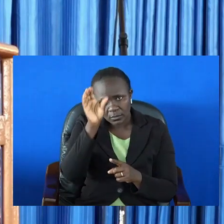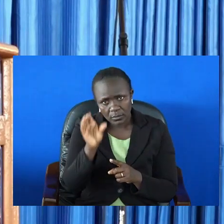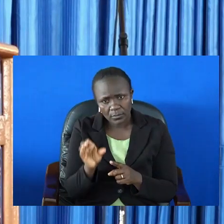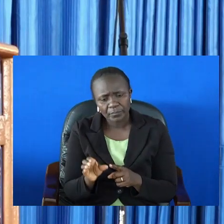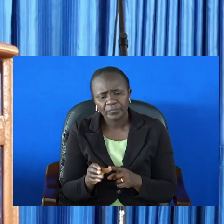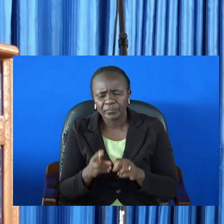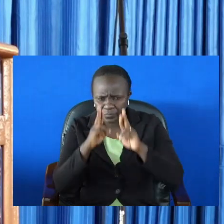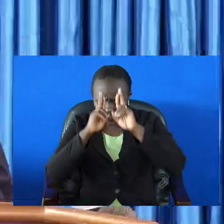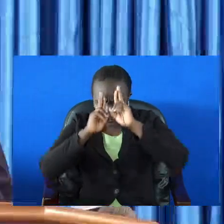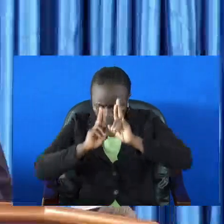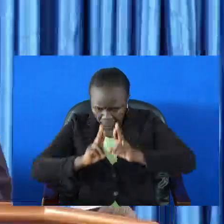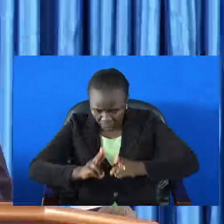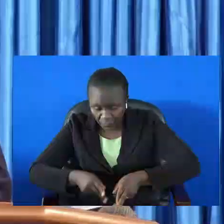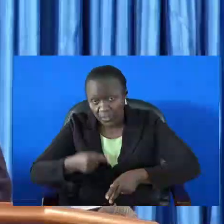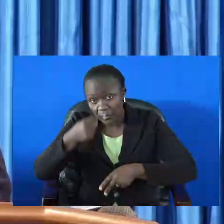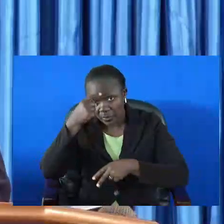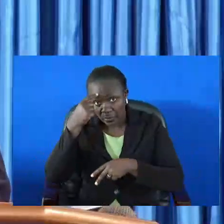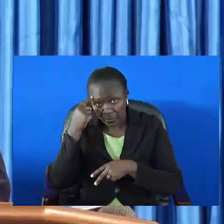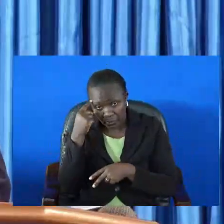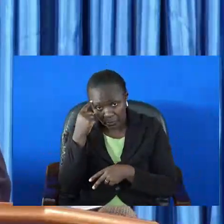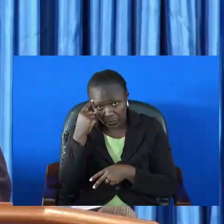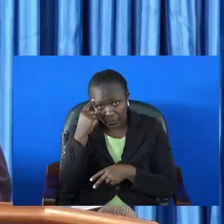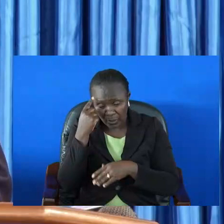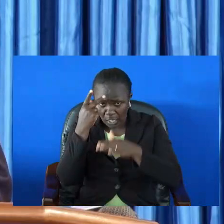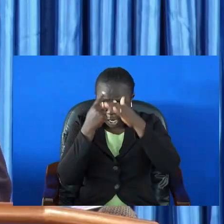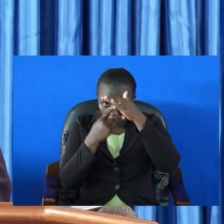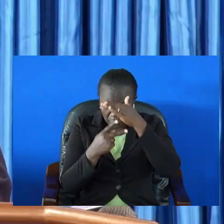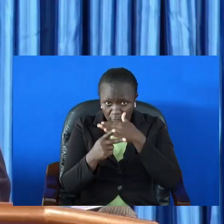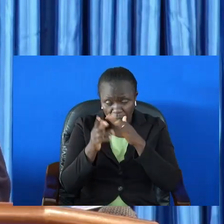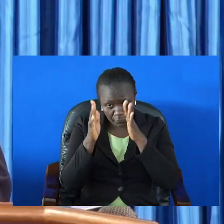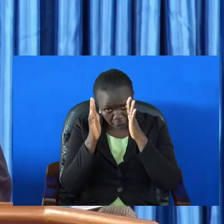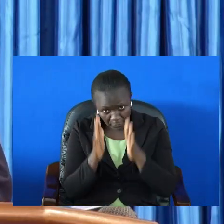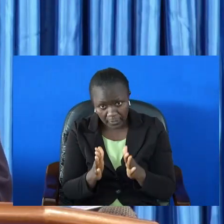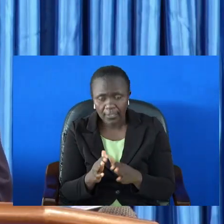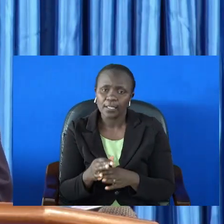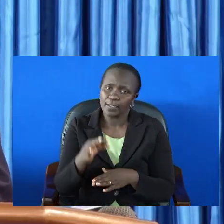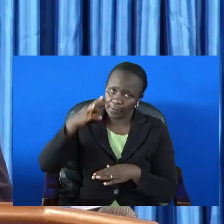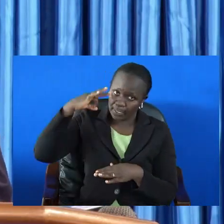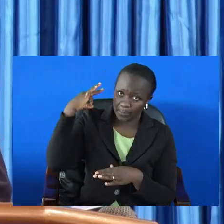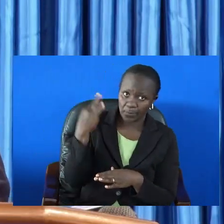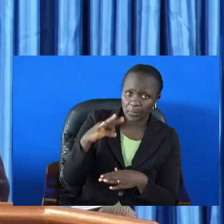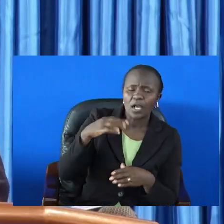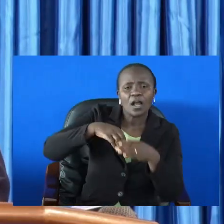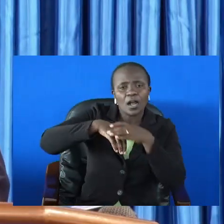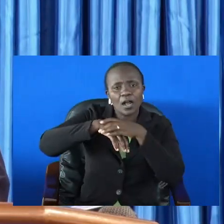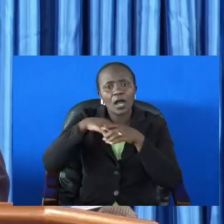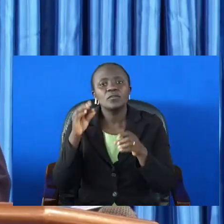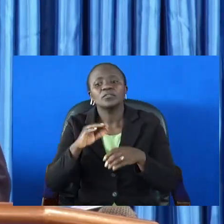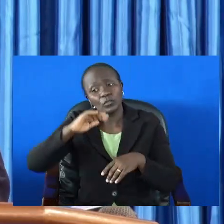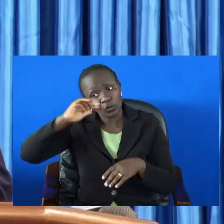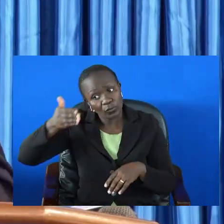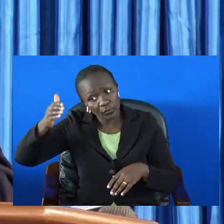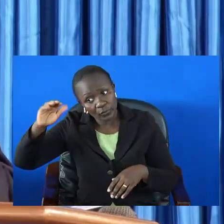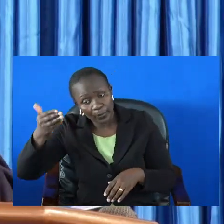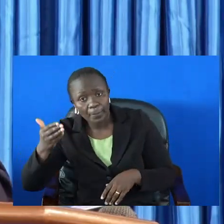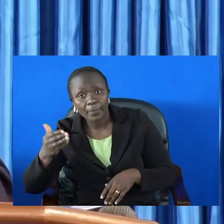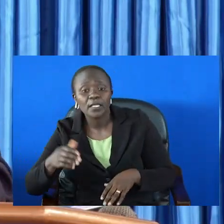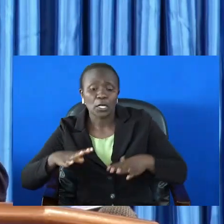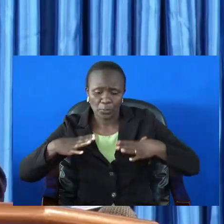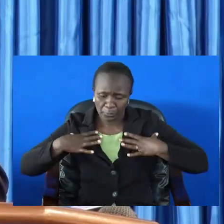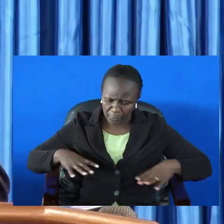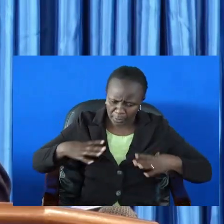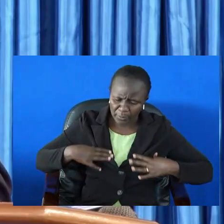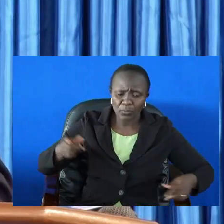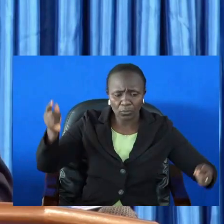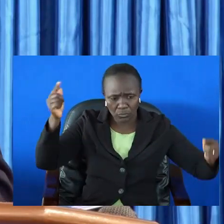of respect because he was a prophet that ministered out of the city, and people were